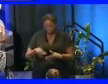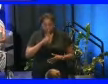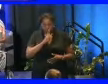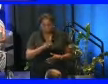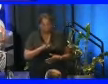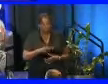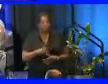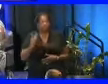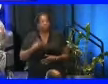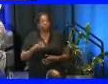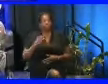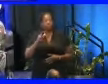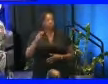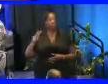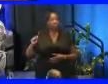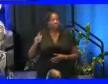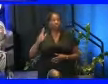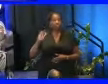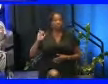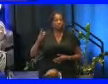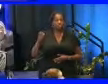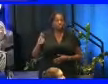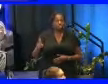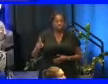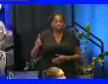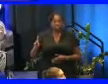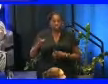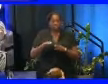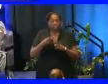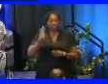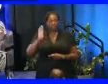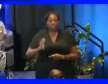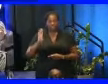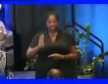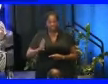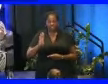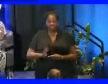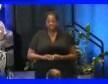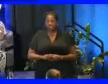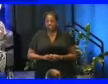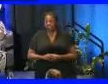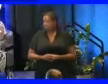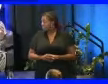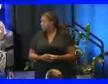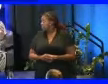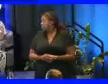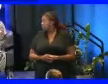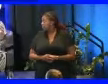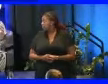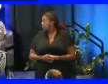Sure. My name's Olivia Richard. I hail from Boston, Massachusetts.